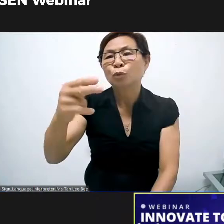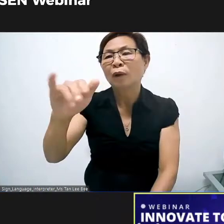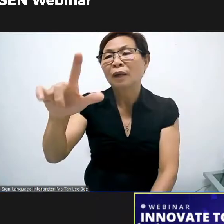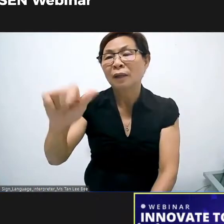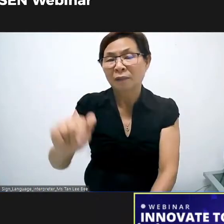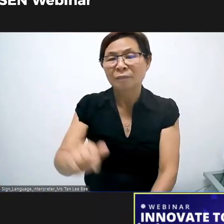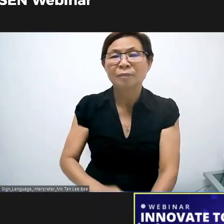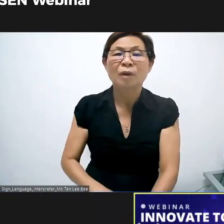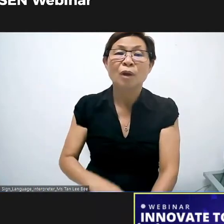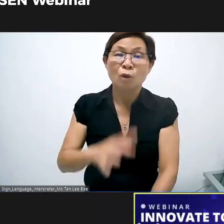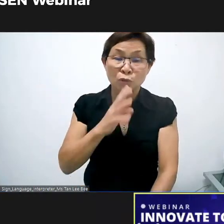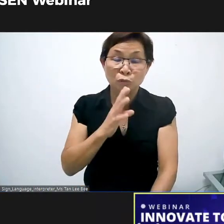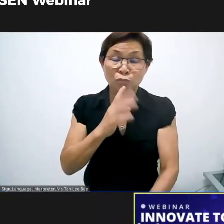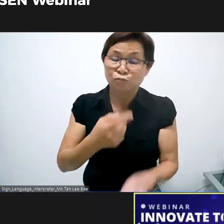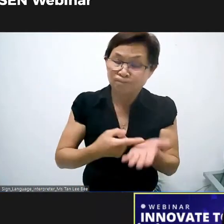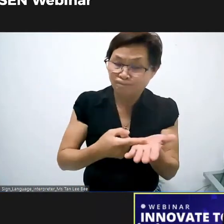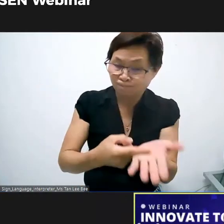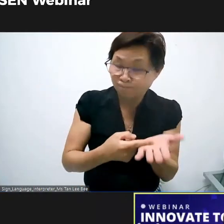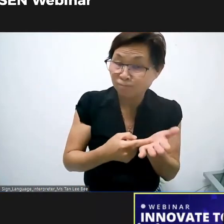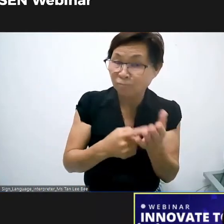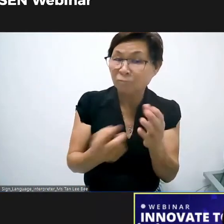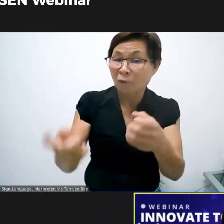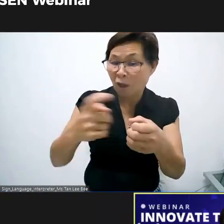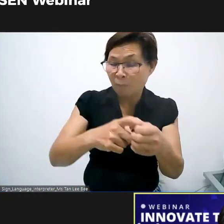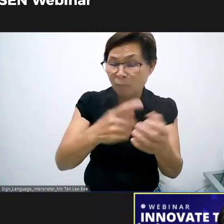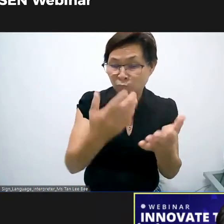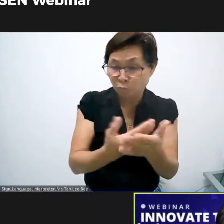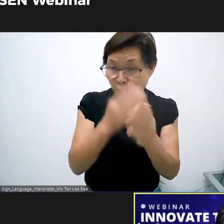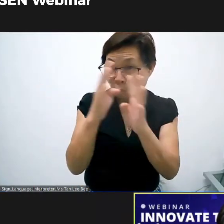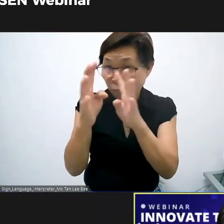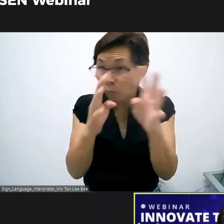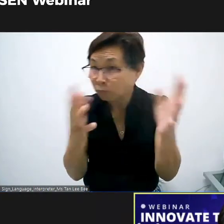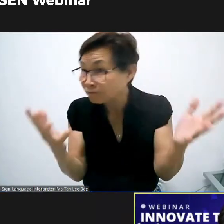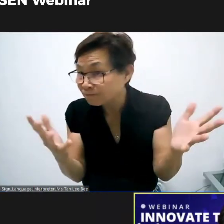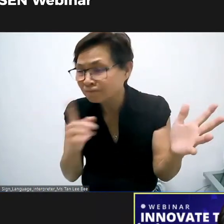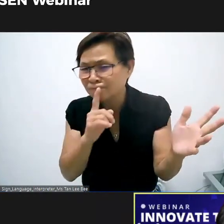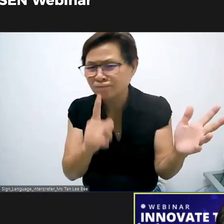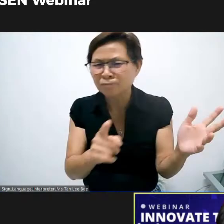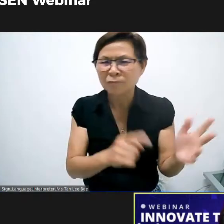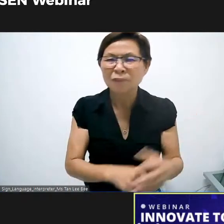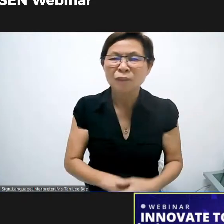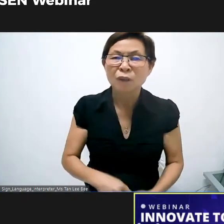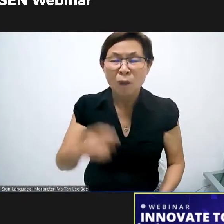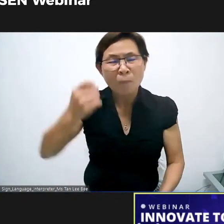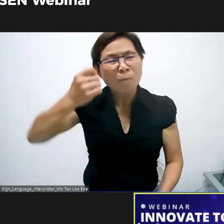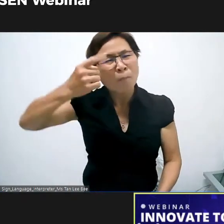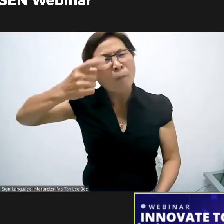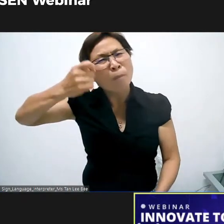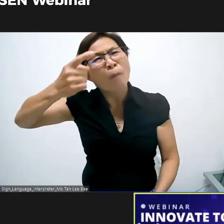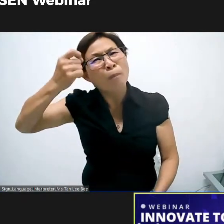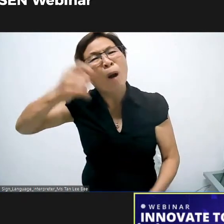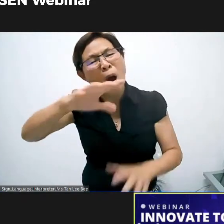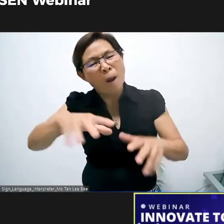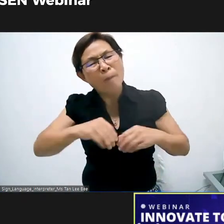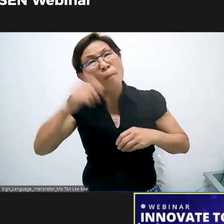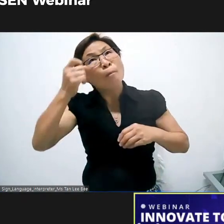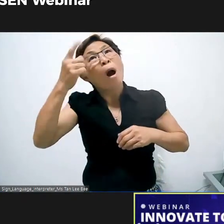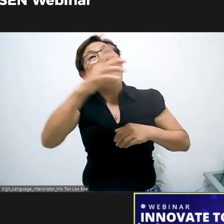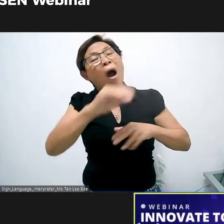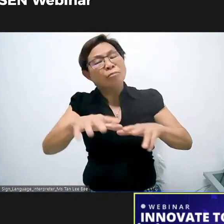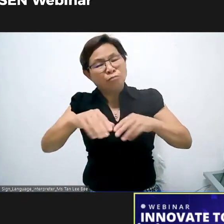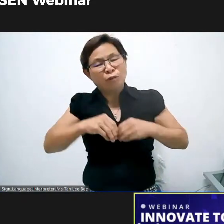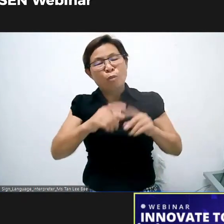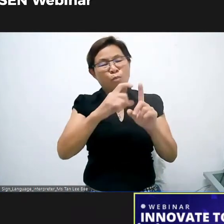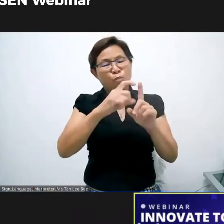Actually, when we talk about innovation, of course, the understandings and the acceptance of the term